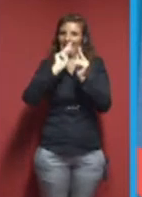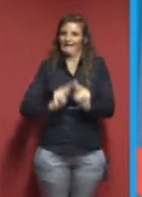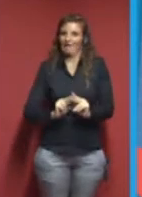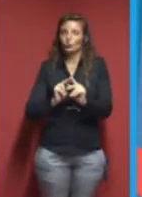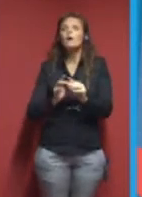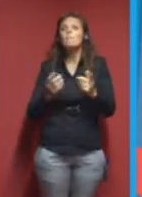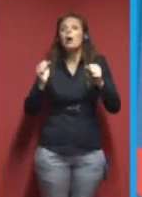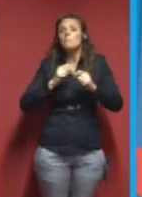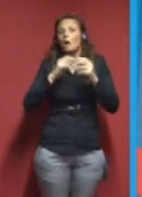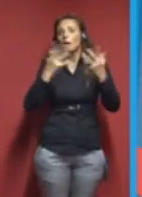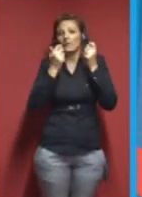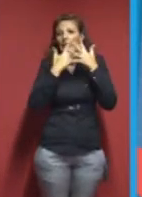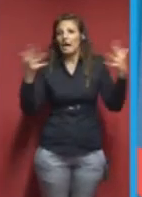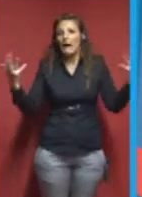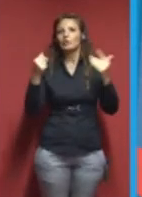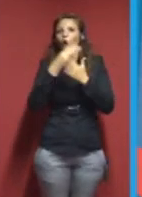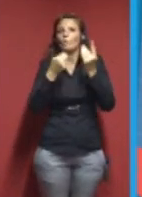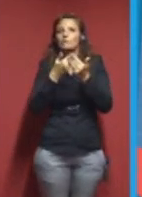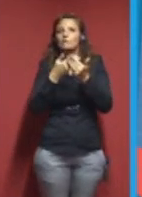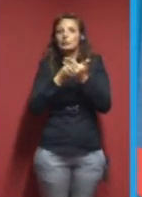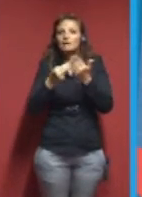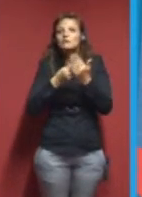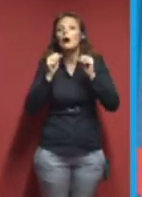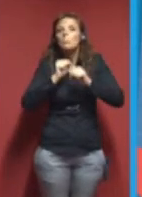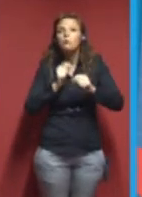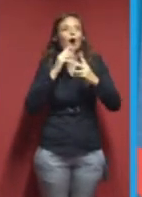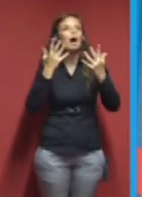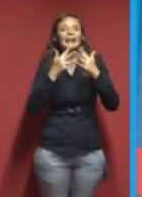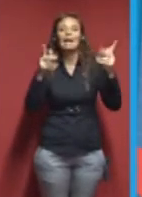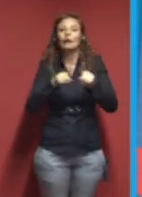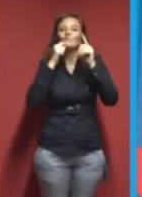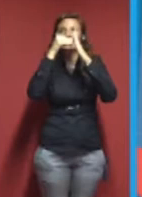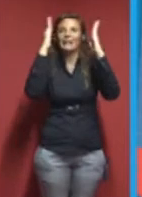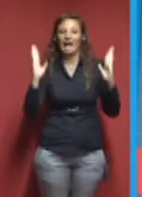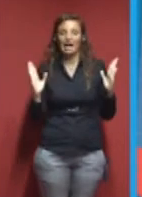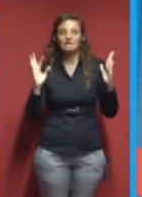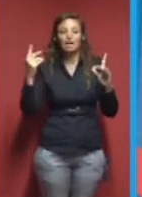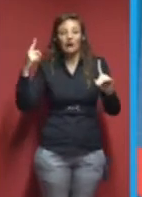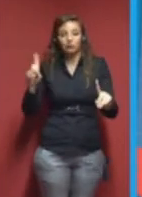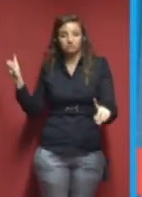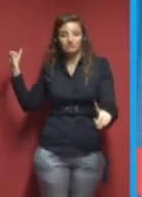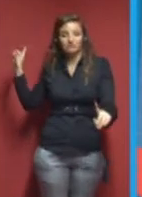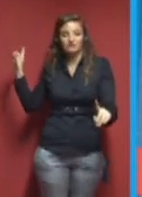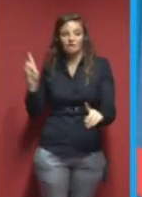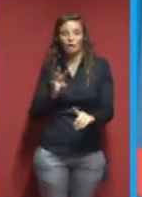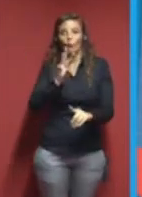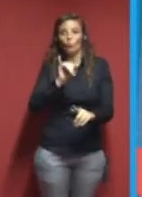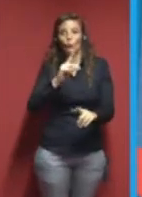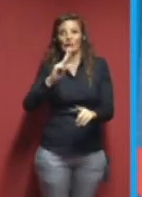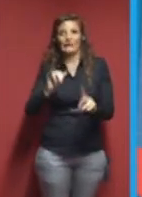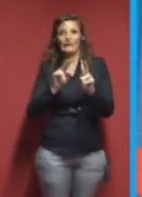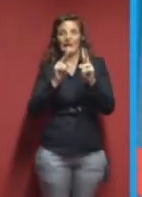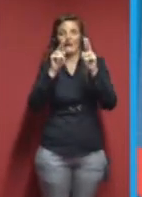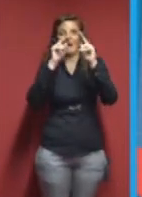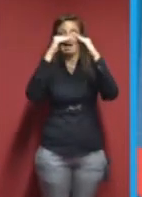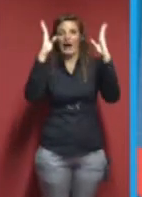It could be as big as a house. And this is WikiHouse, one of the many open architectural design examples. And it's very interesting because you can download